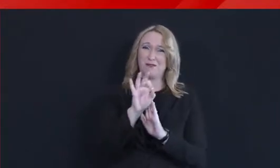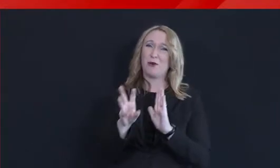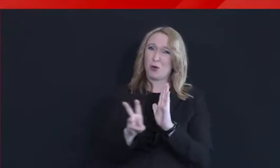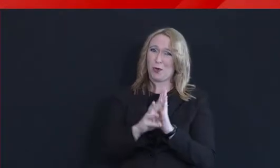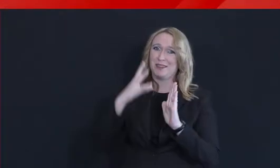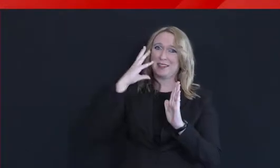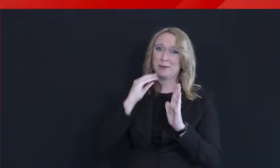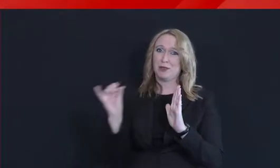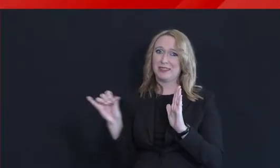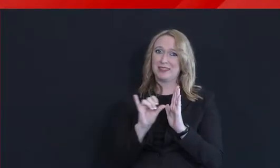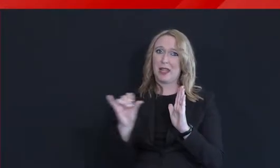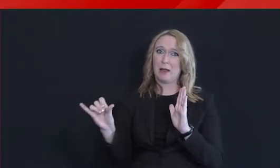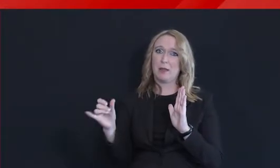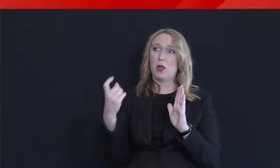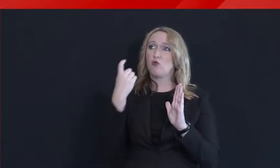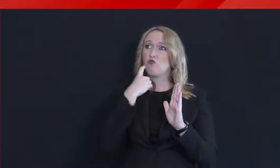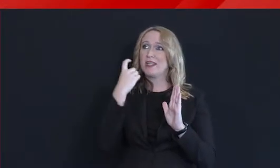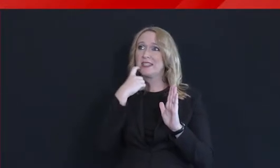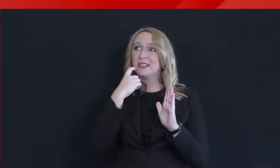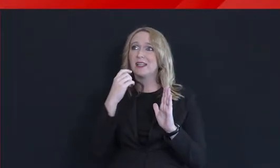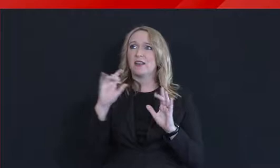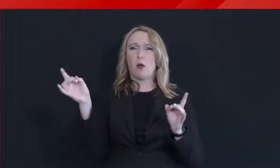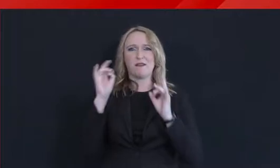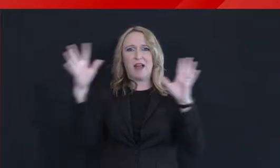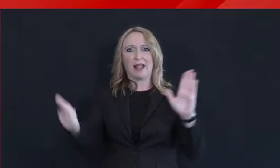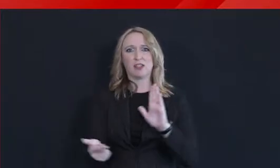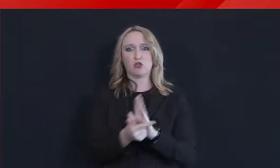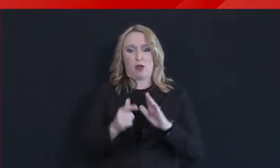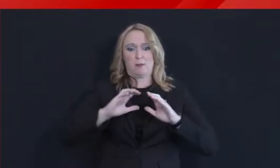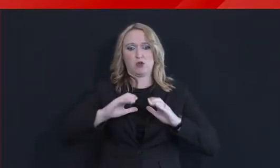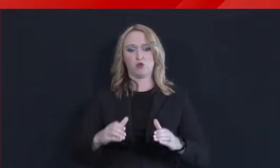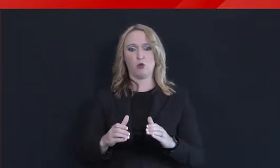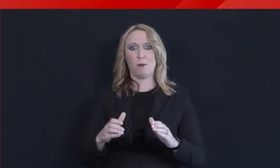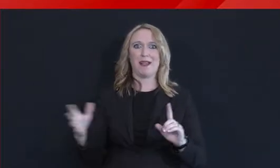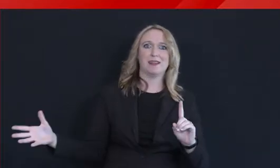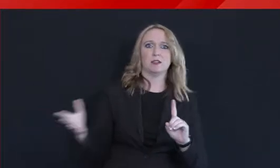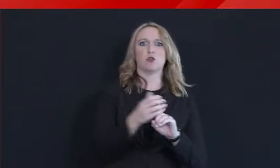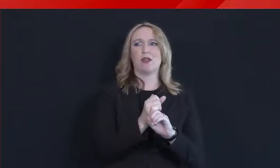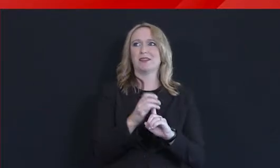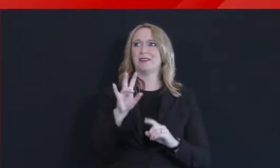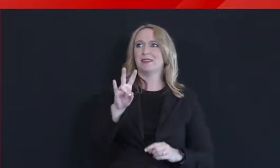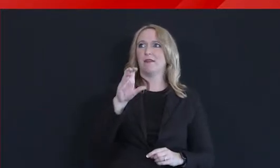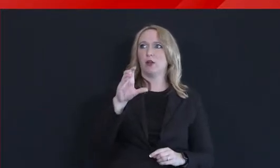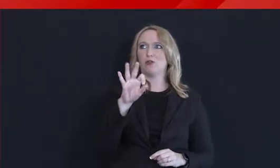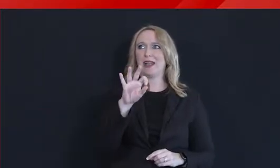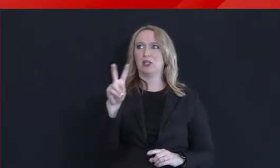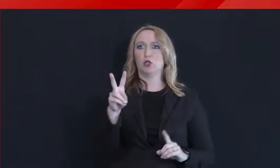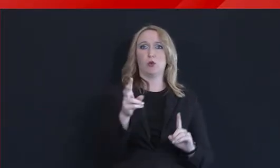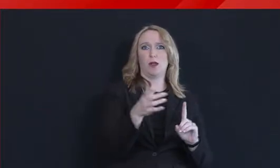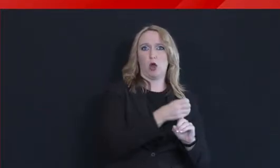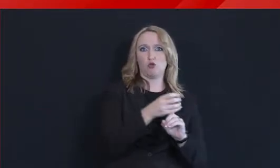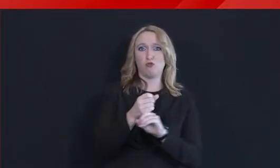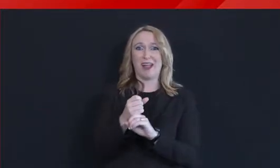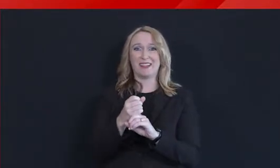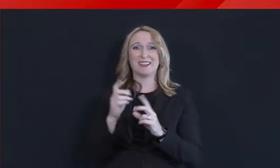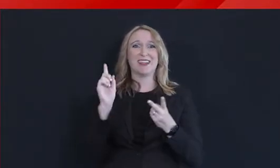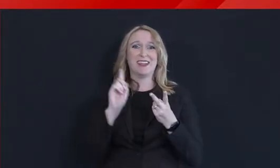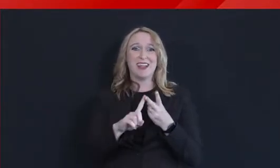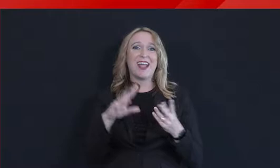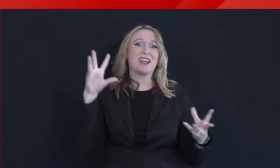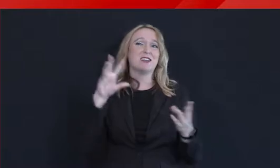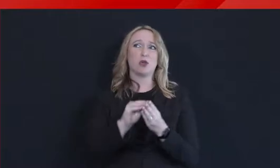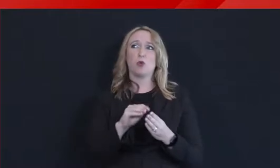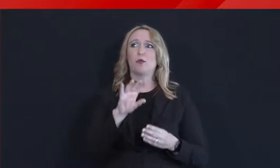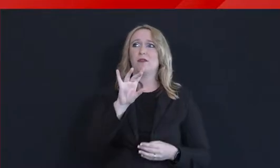our violent crime detail has made over 792 arrests from felony warrants we've had 82 homicides